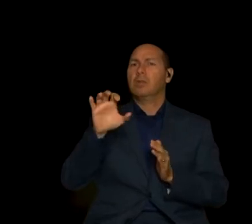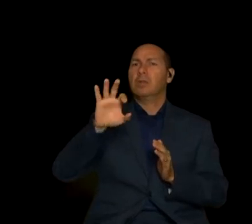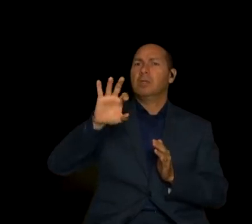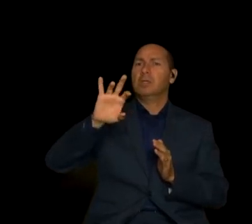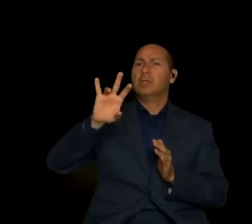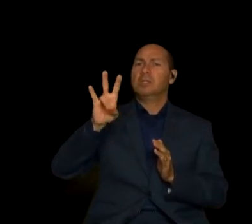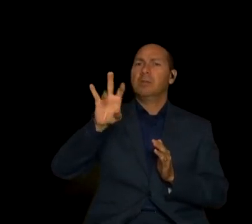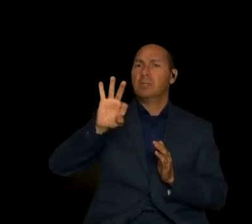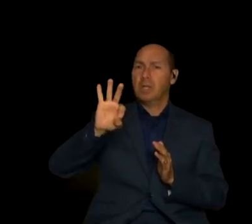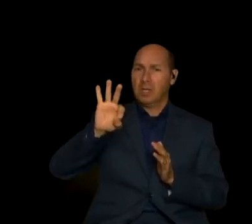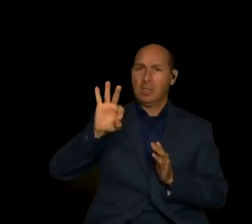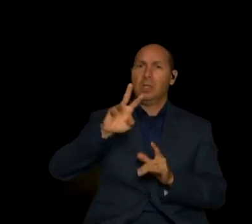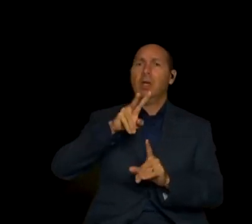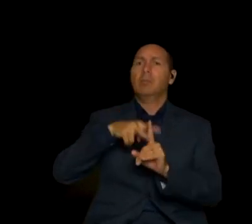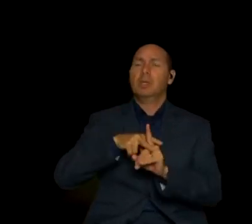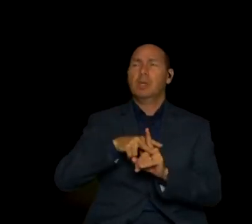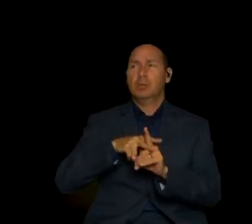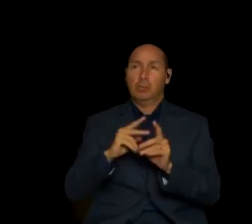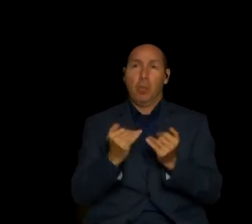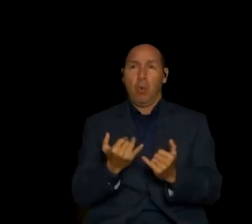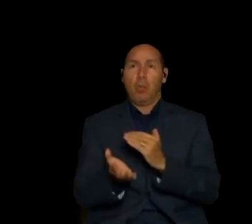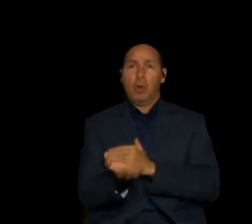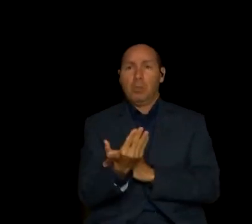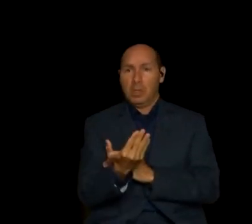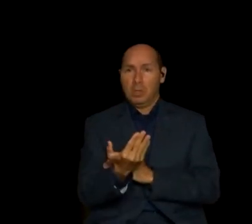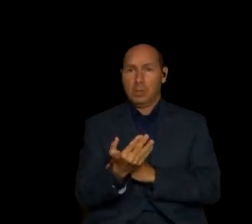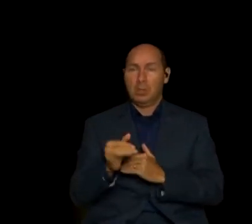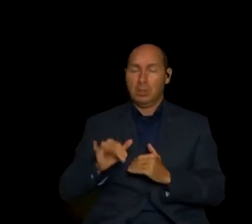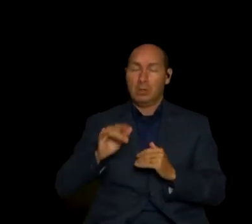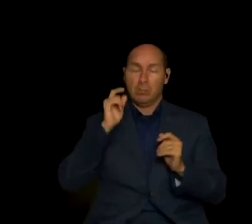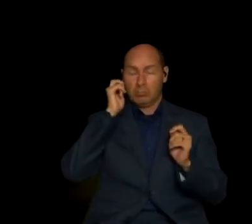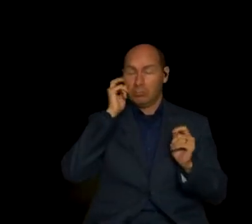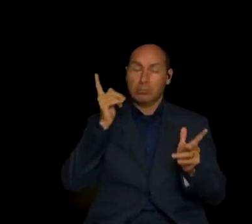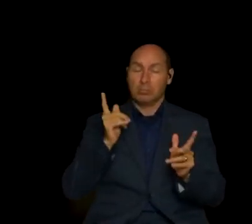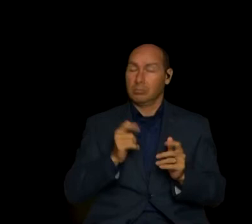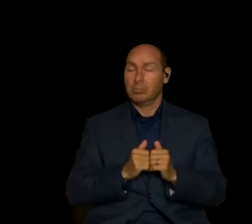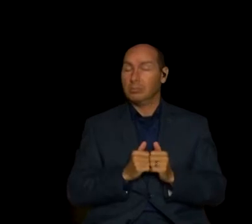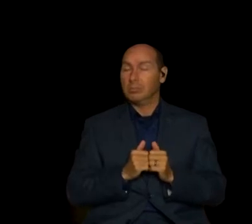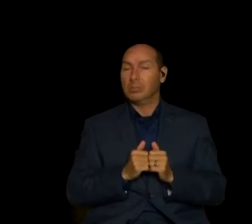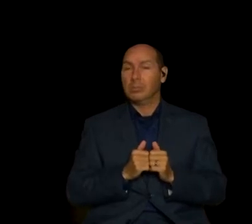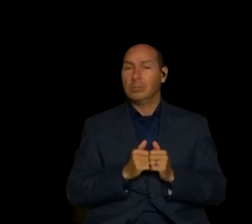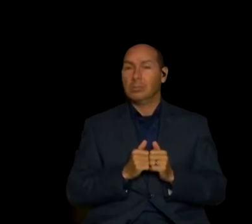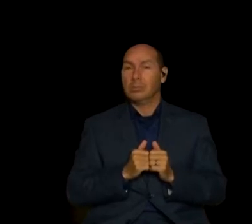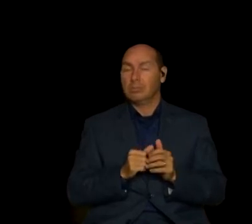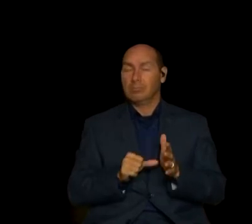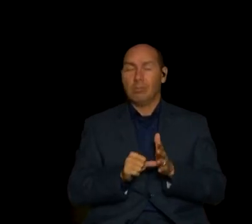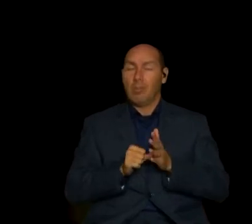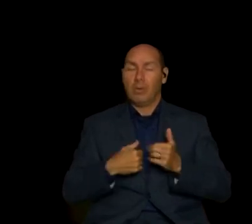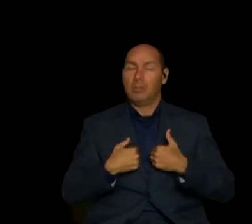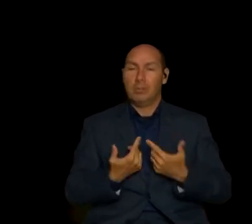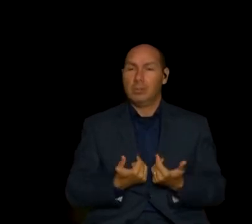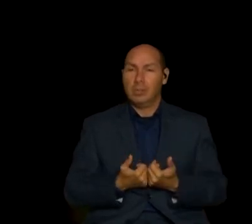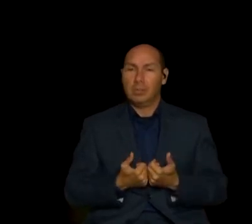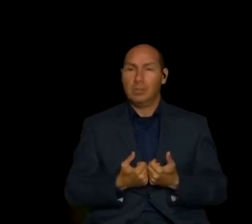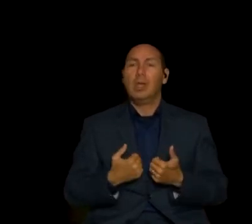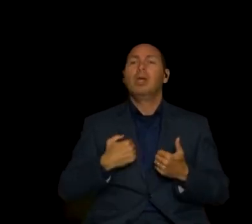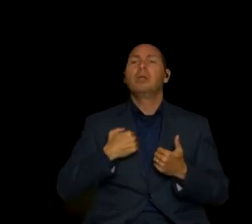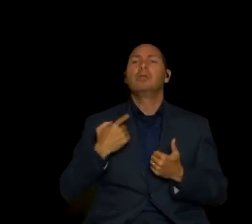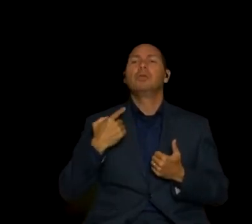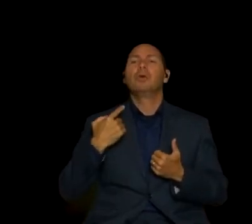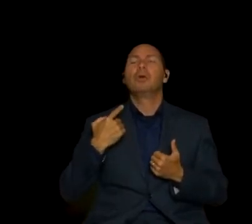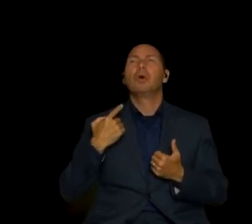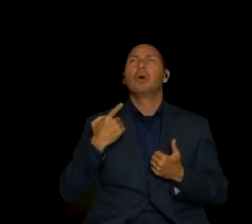7,579 job applications as of this morning. And that's certainly quite impressive. No, in the sense that I think